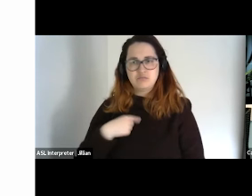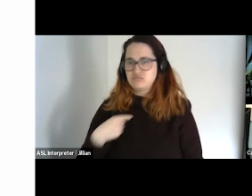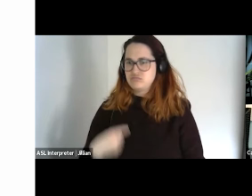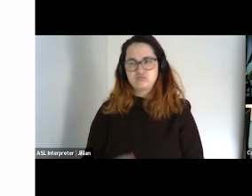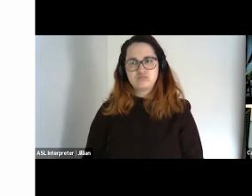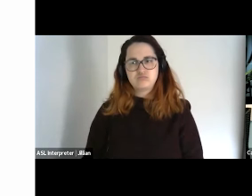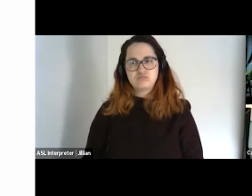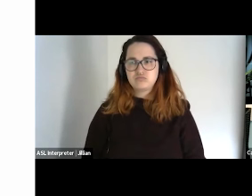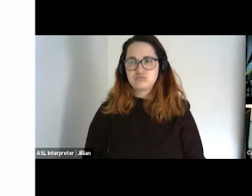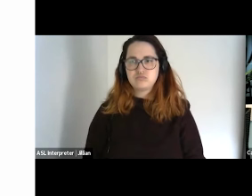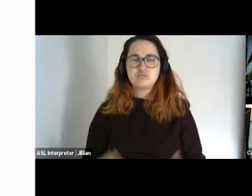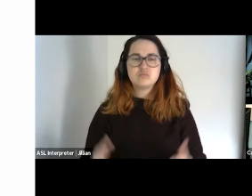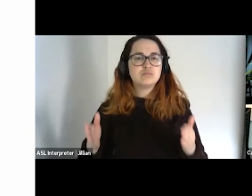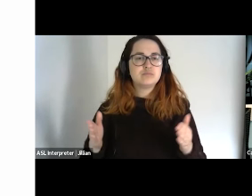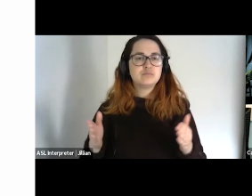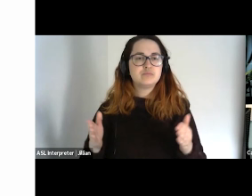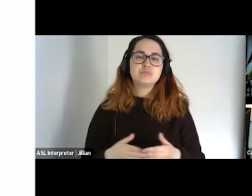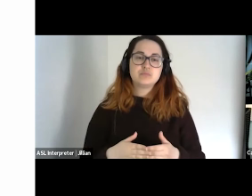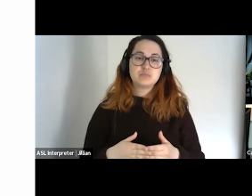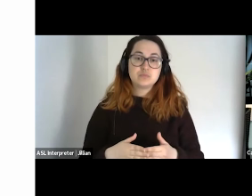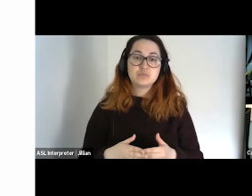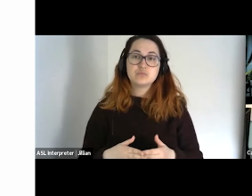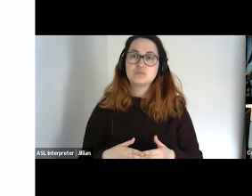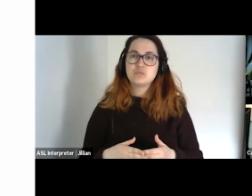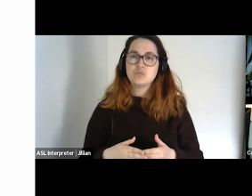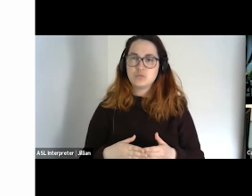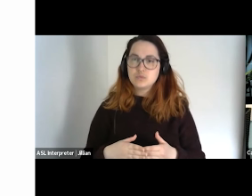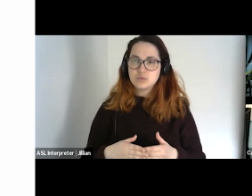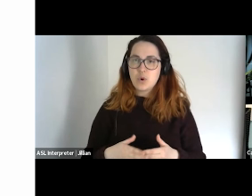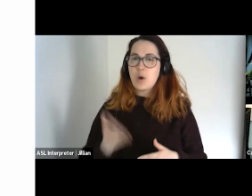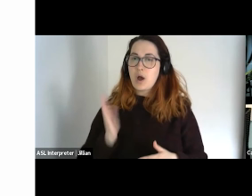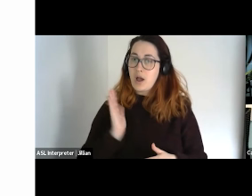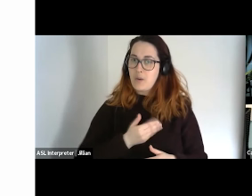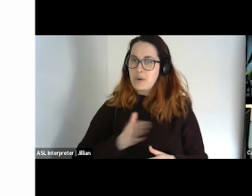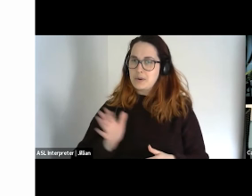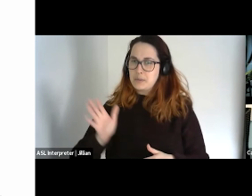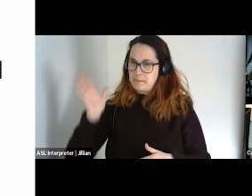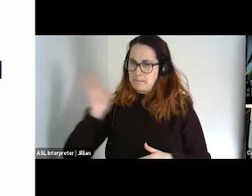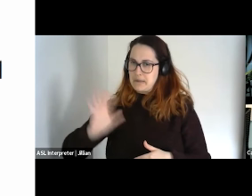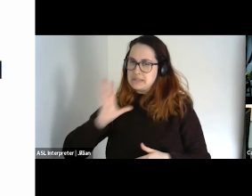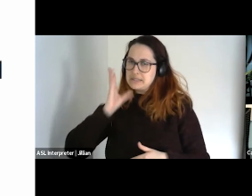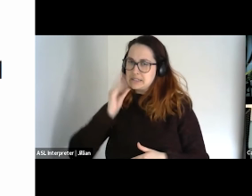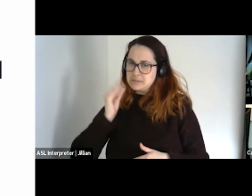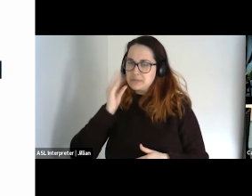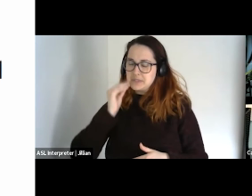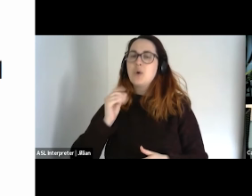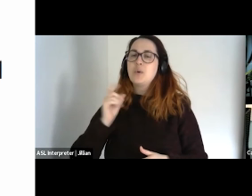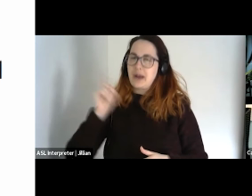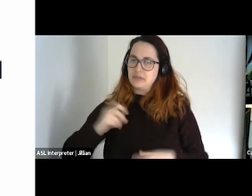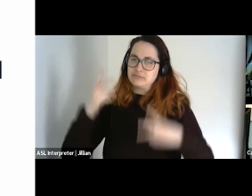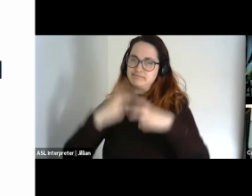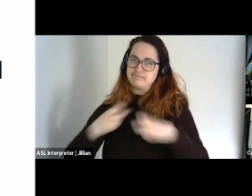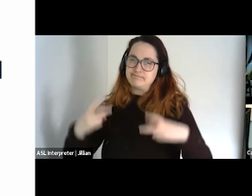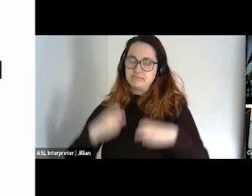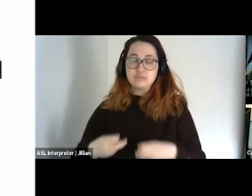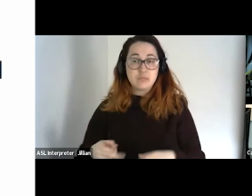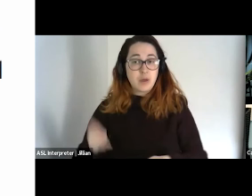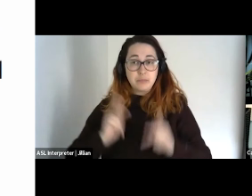to sort of unpack some of the things we experienced in our past. Okay, saying no is absolutely a